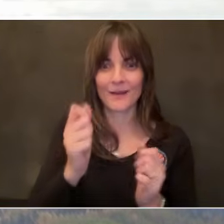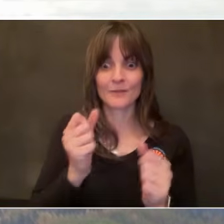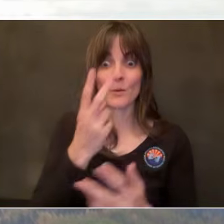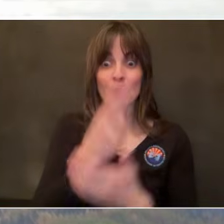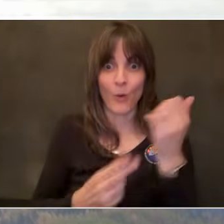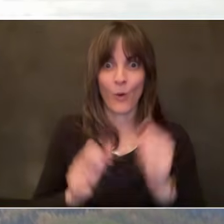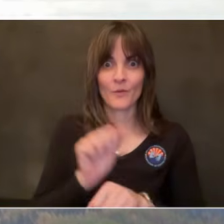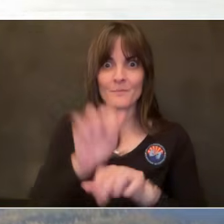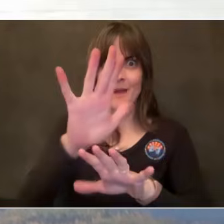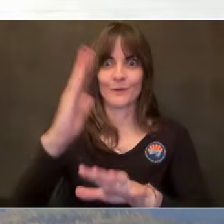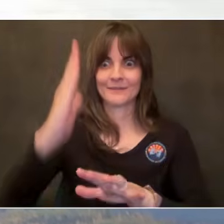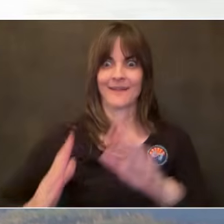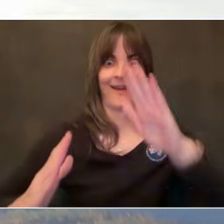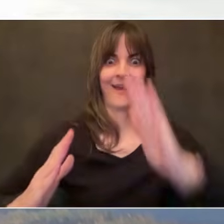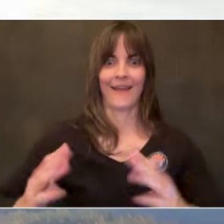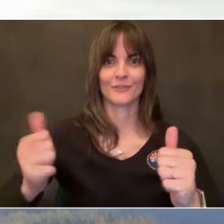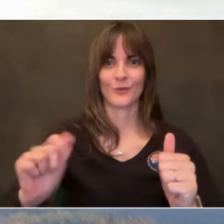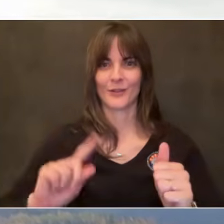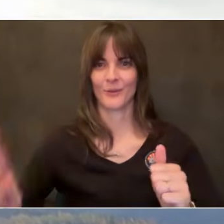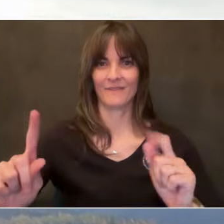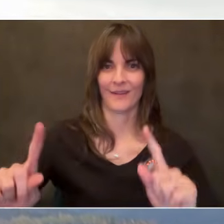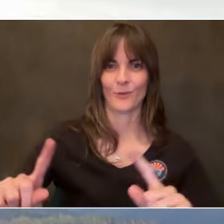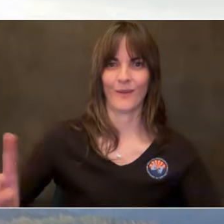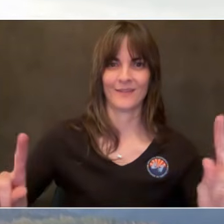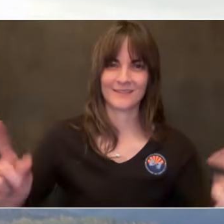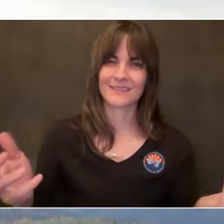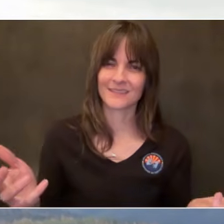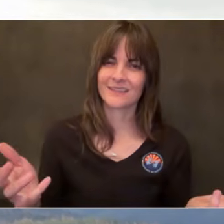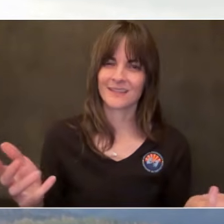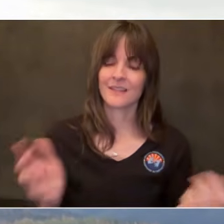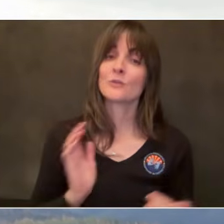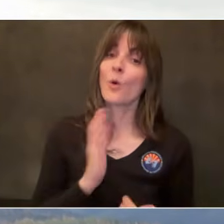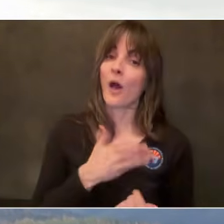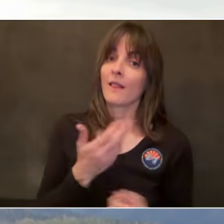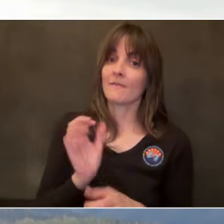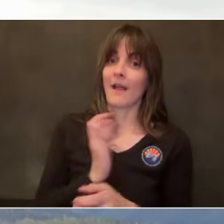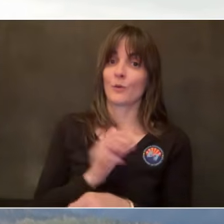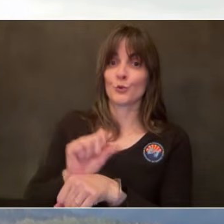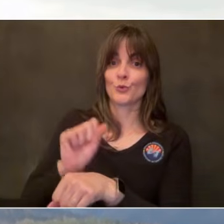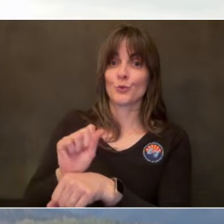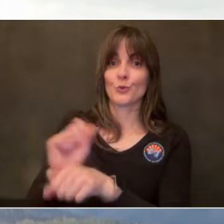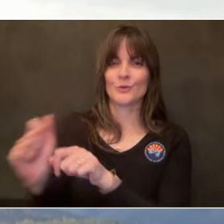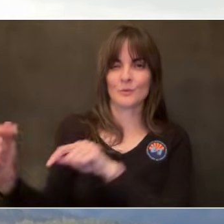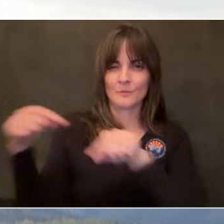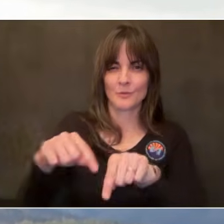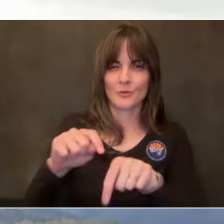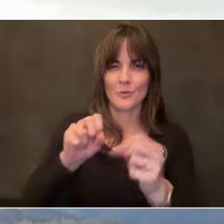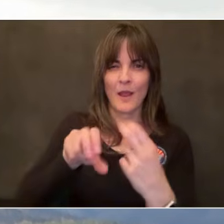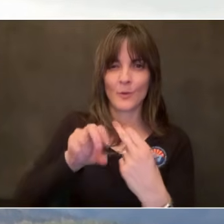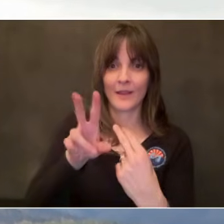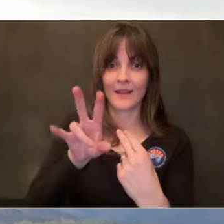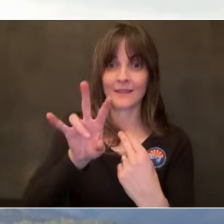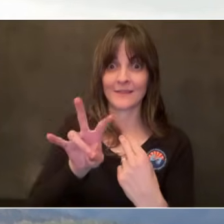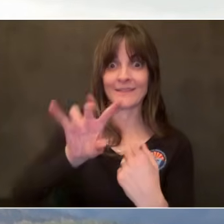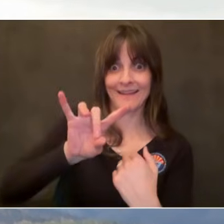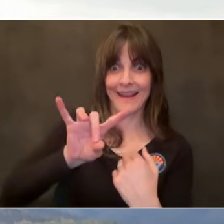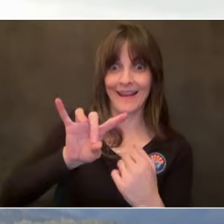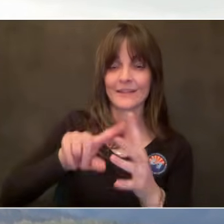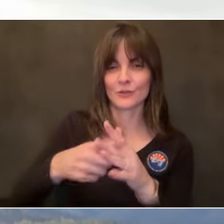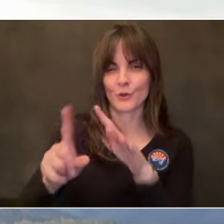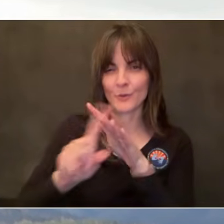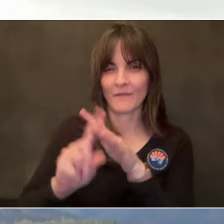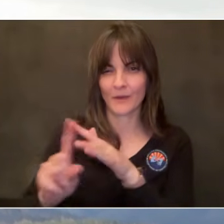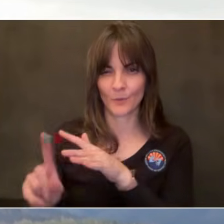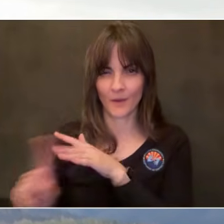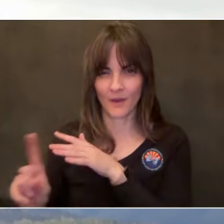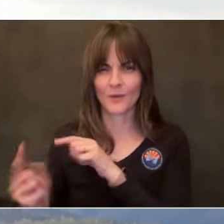two sides of the mountain. We pulled all of our crews, started evacuations on Highway 78, moving down on to the